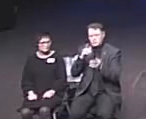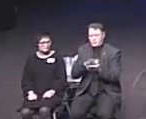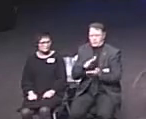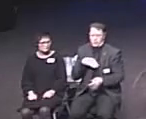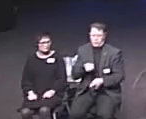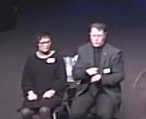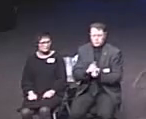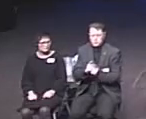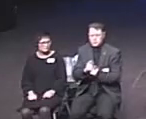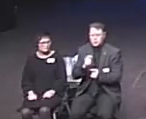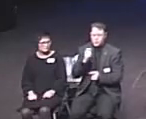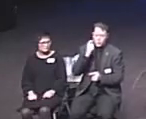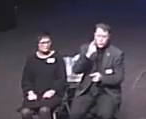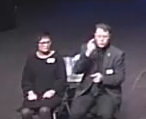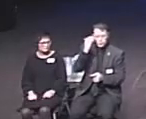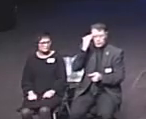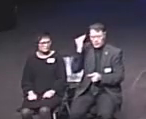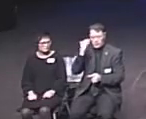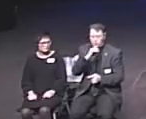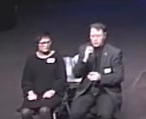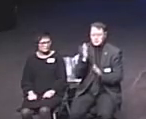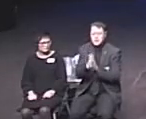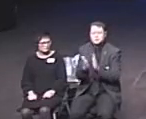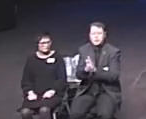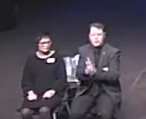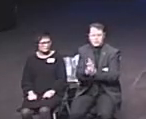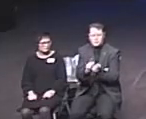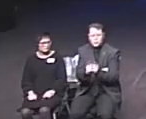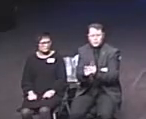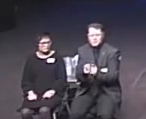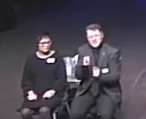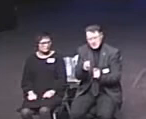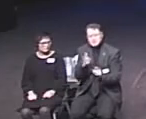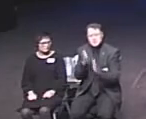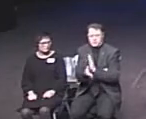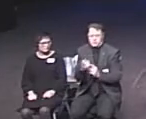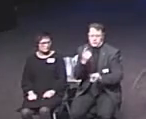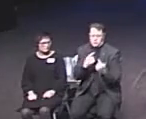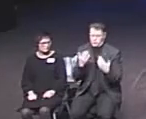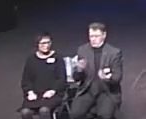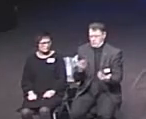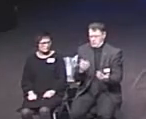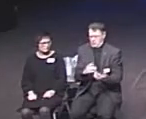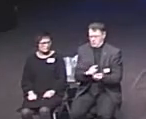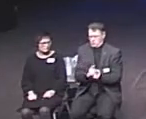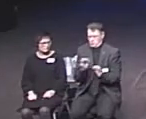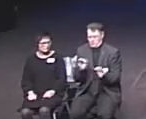Make science culture accessible for all, and that's what we're going to talk about here today, and move towards to be